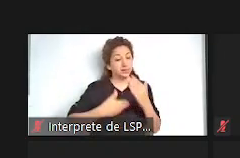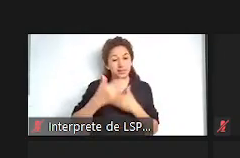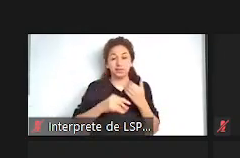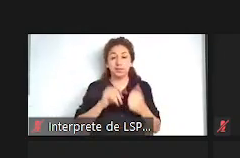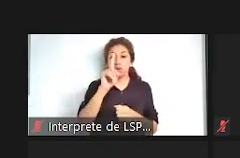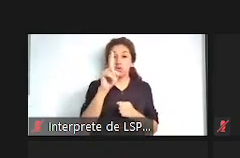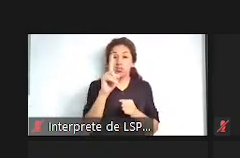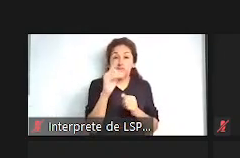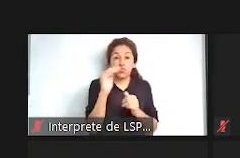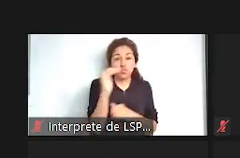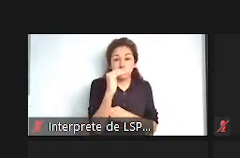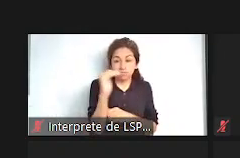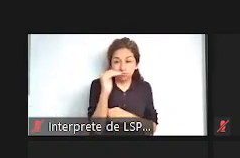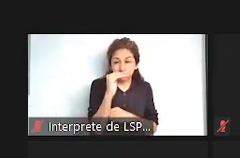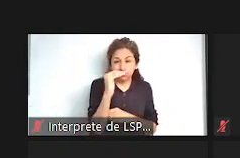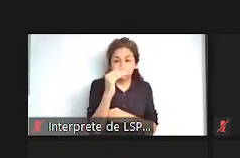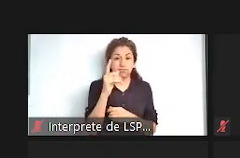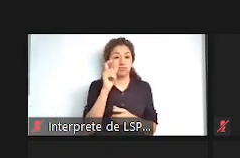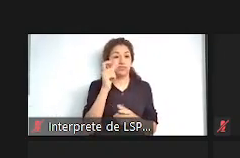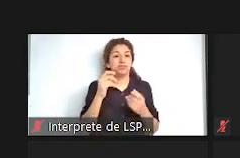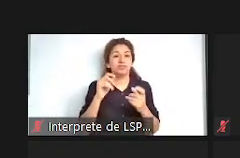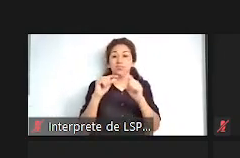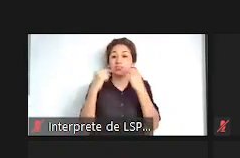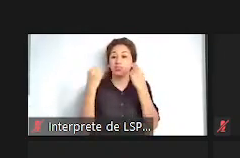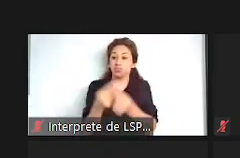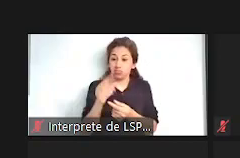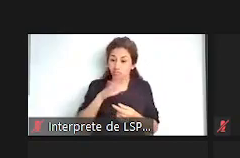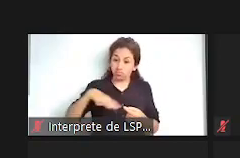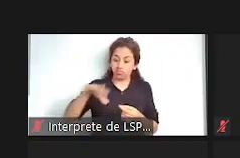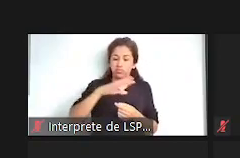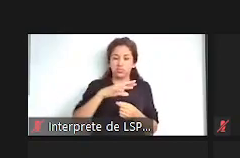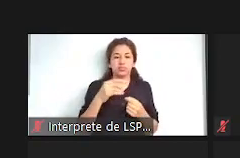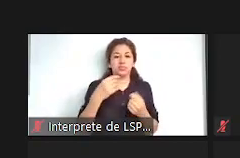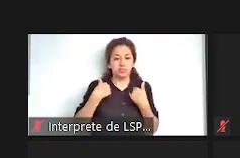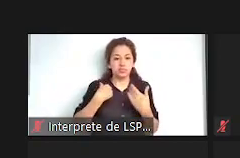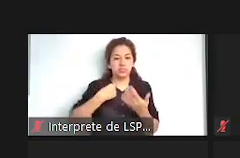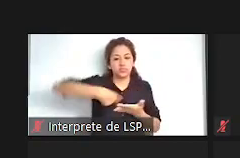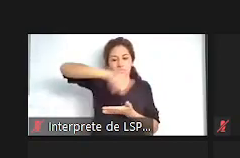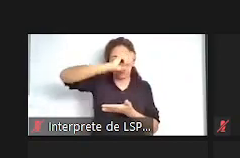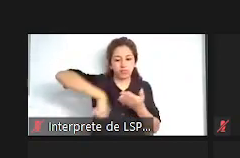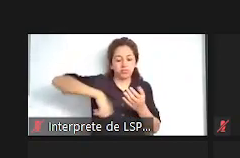us what we are as country only the fourth part of the occupied